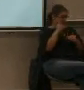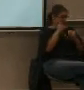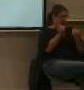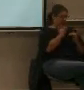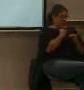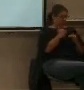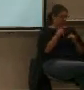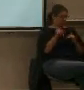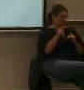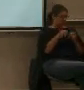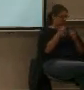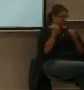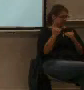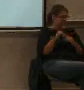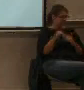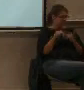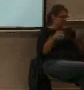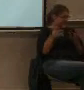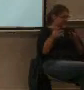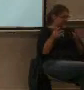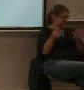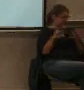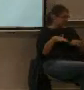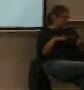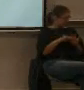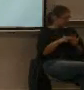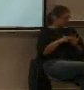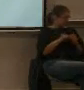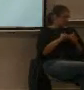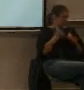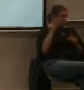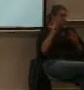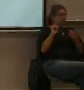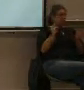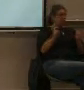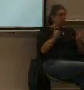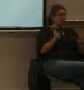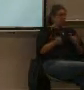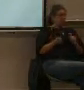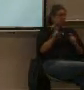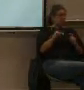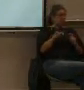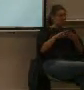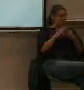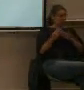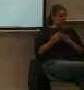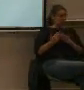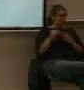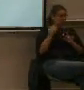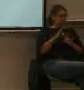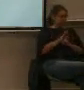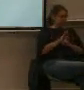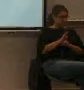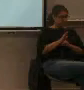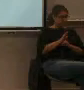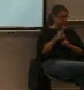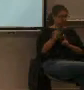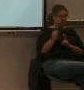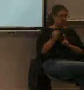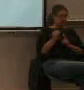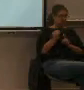limitation, is there any more limitation anymore? And then how this might alter the community effect.